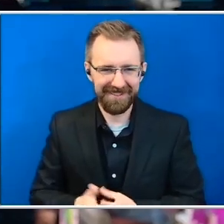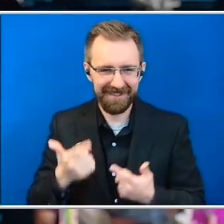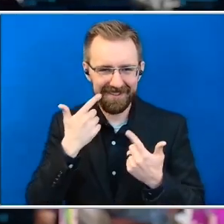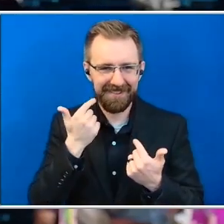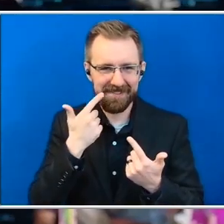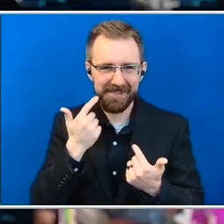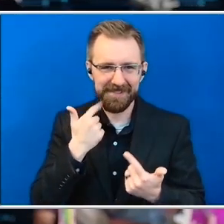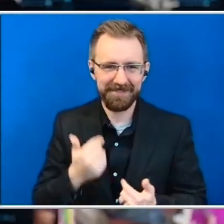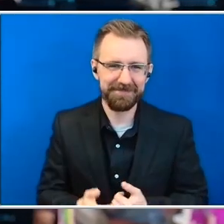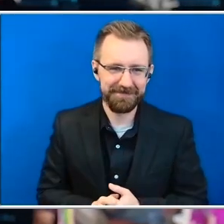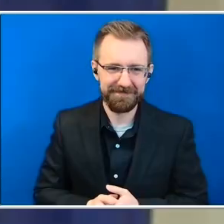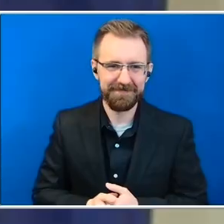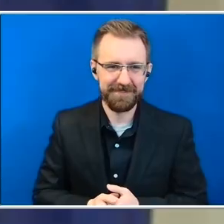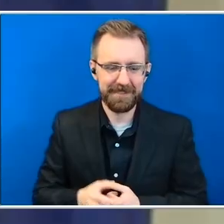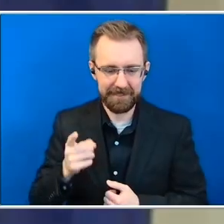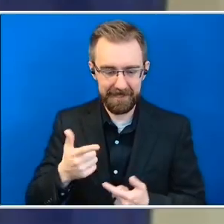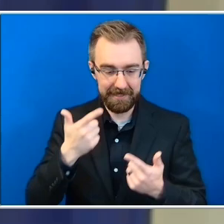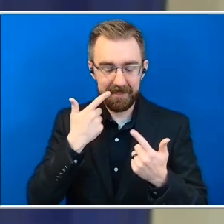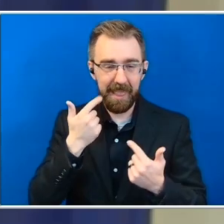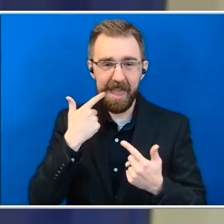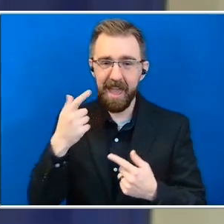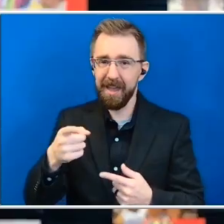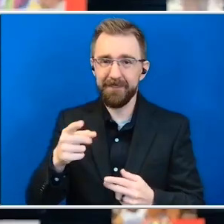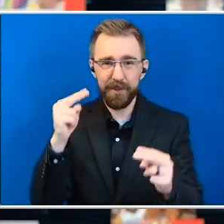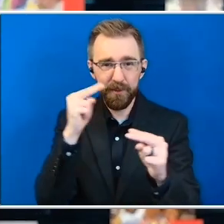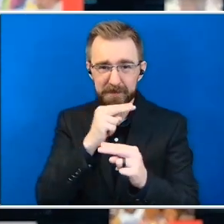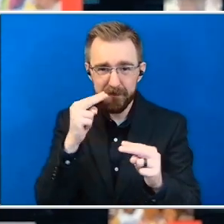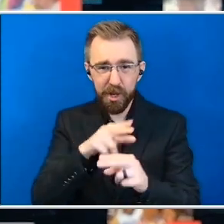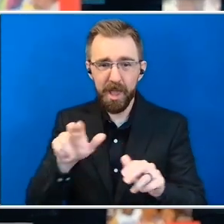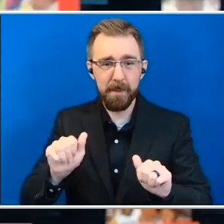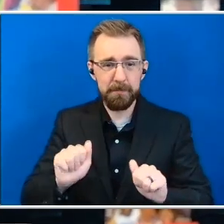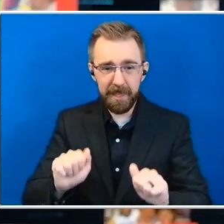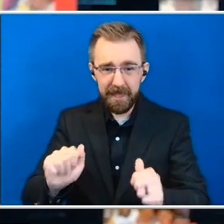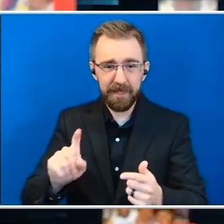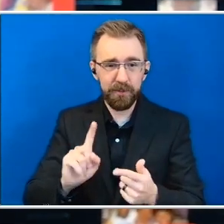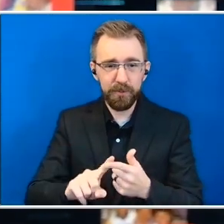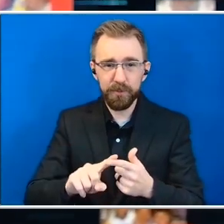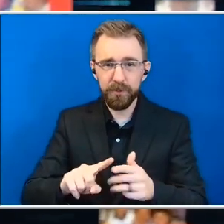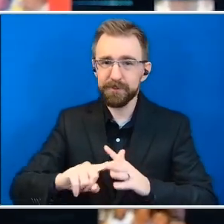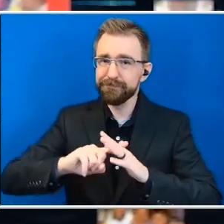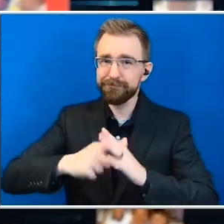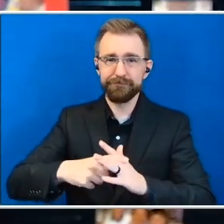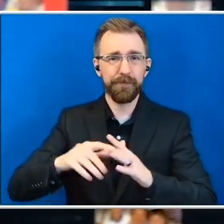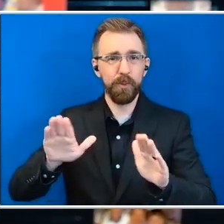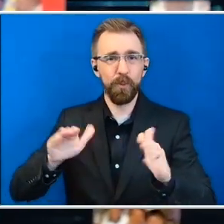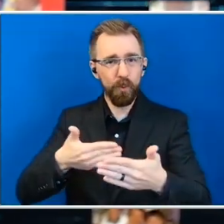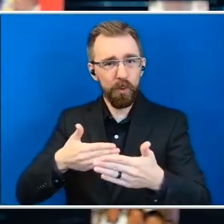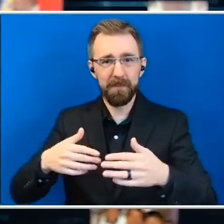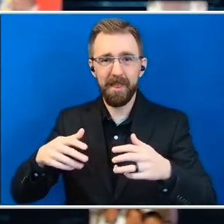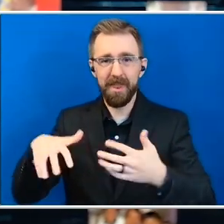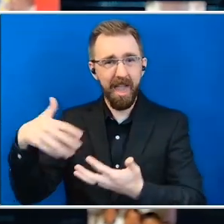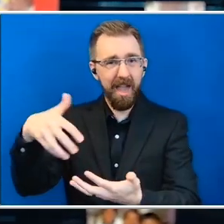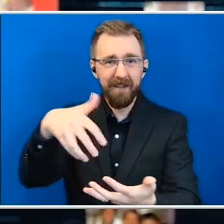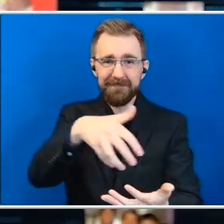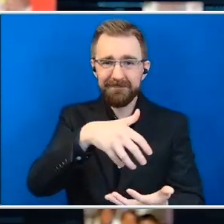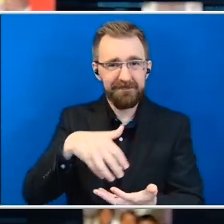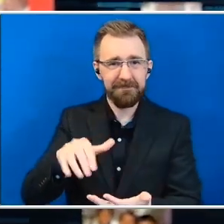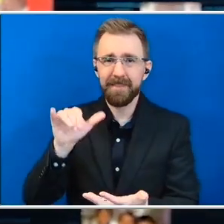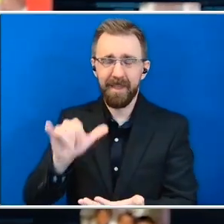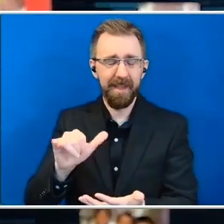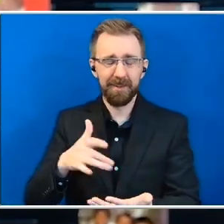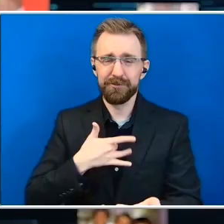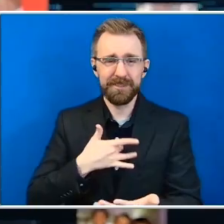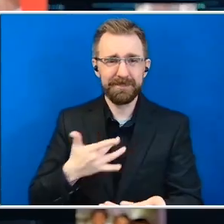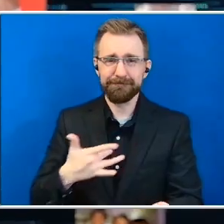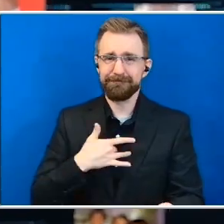His laughter, his humor, his ability to spark a room full of laughter that brings joy and